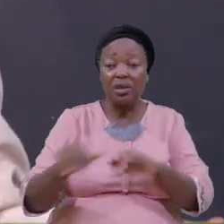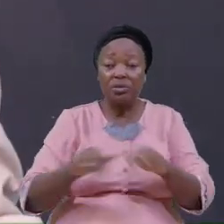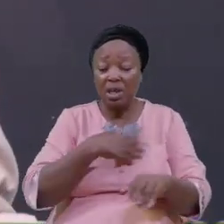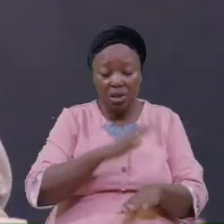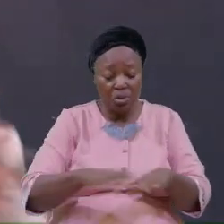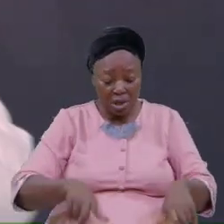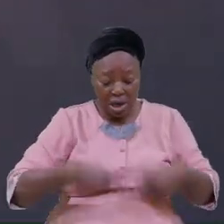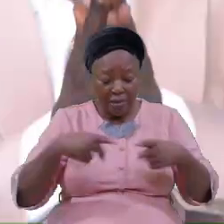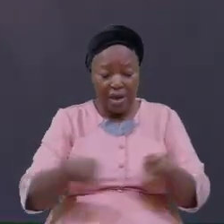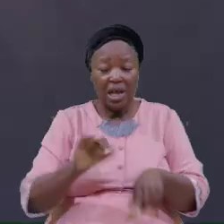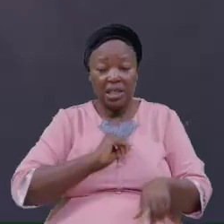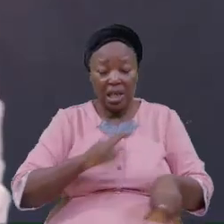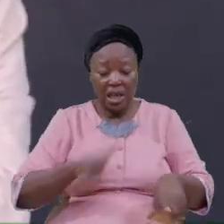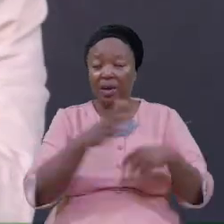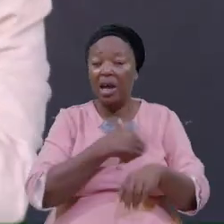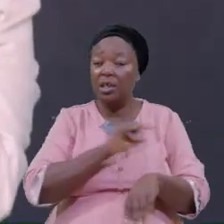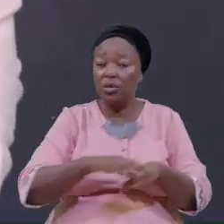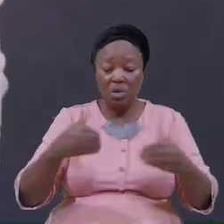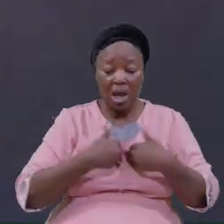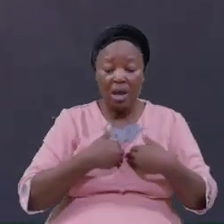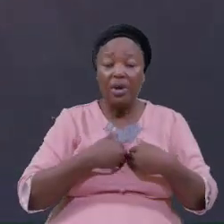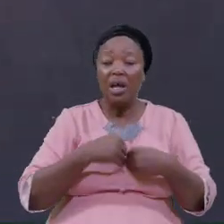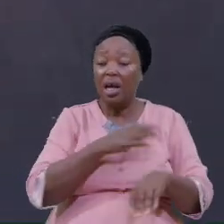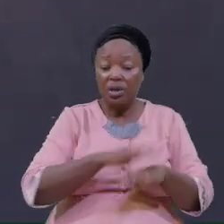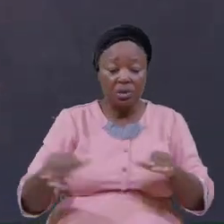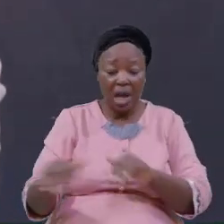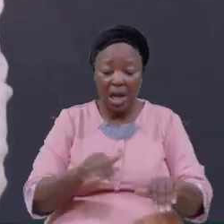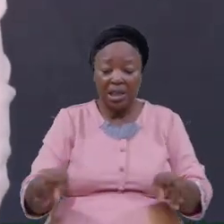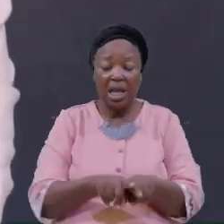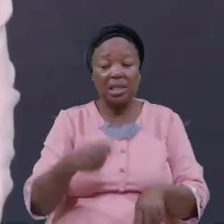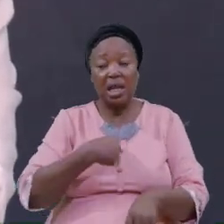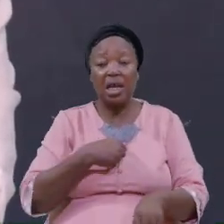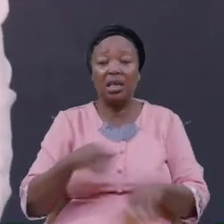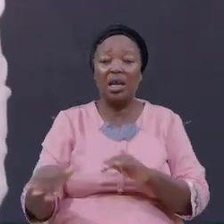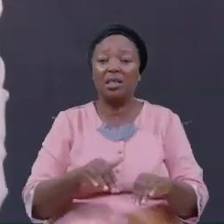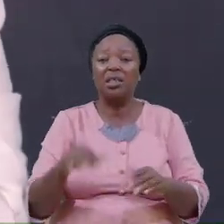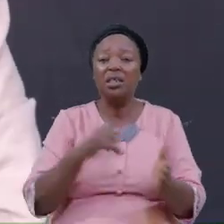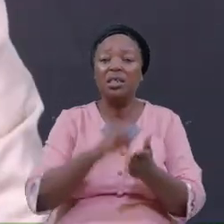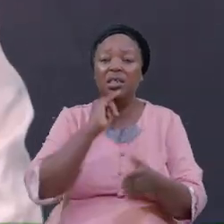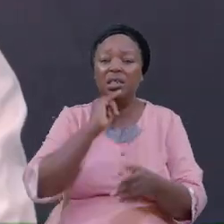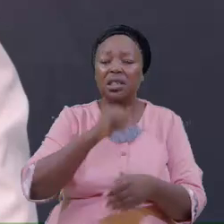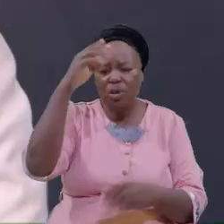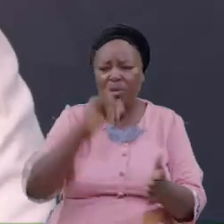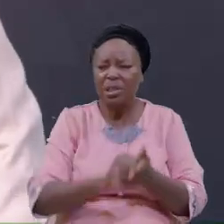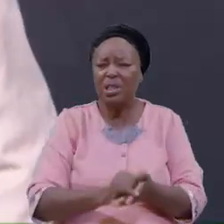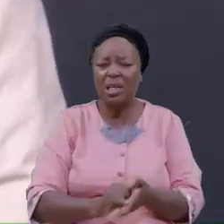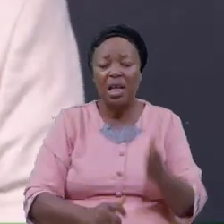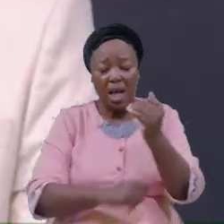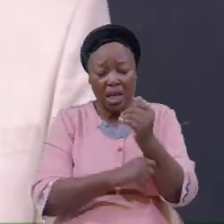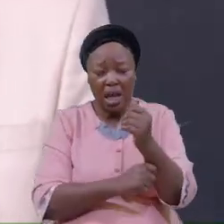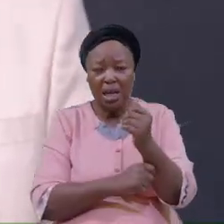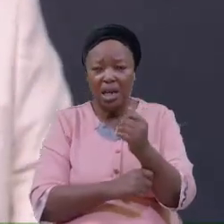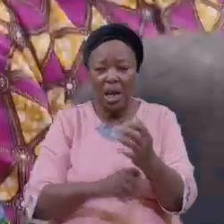they don't act as I act. It's because of that carnal comparison we